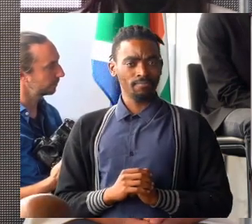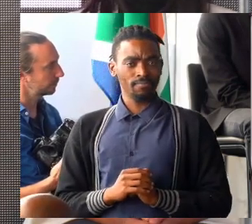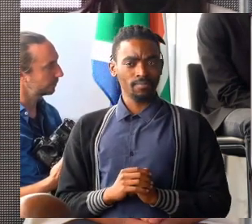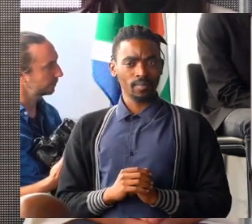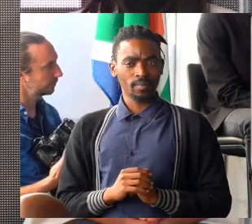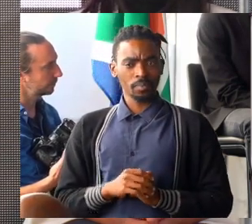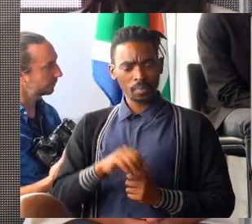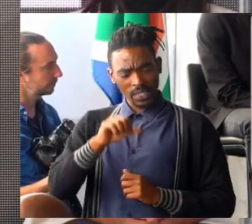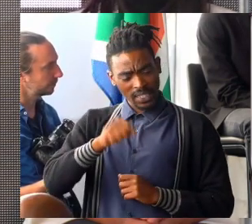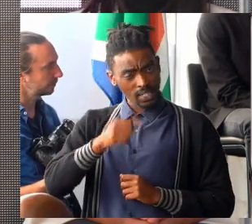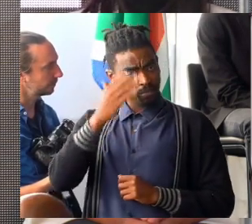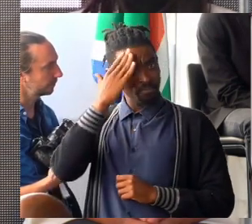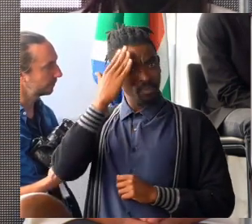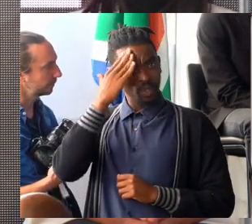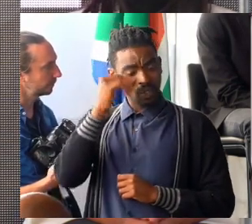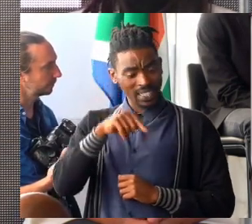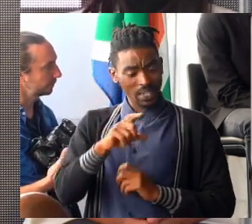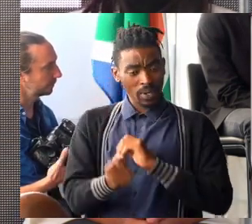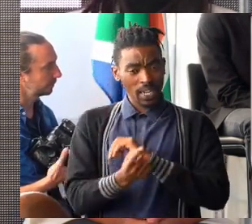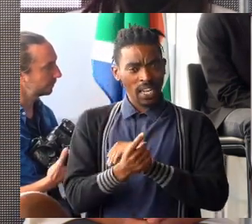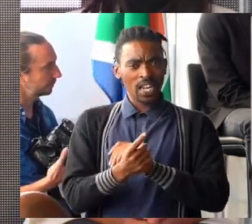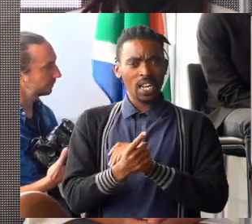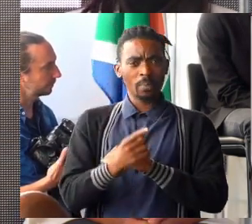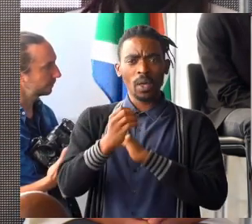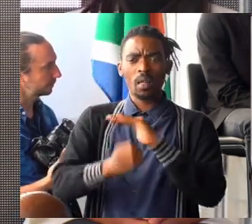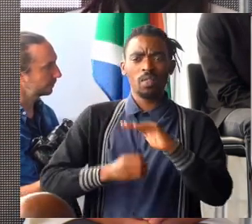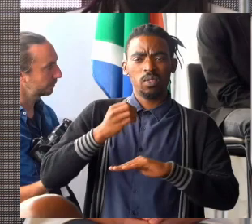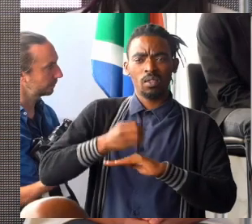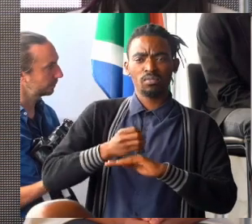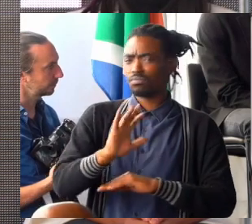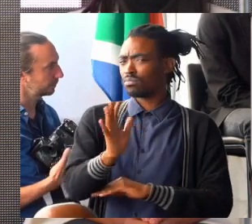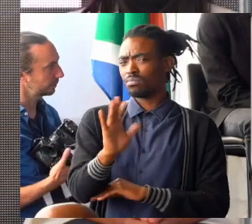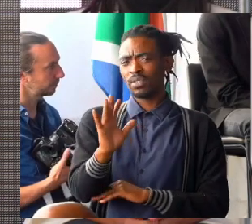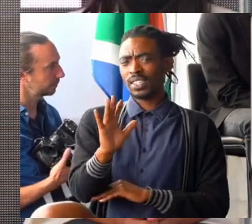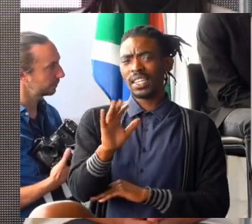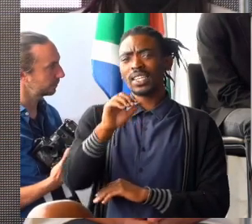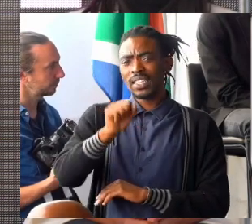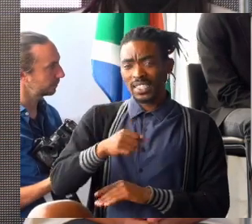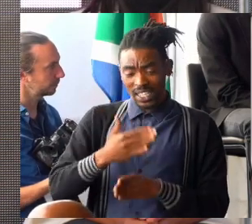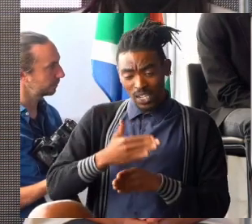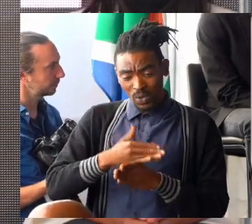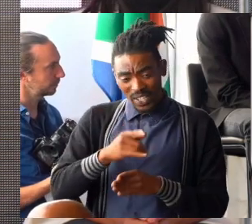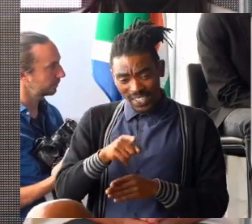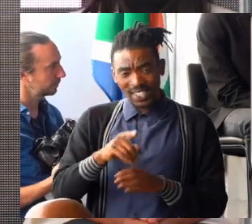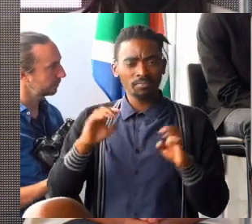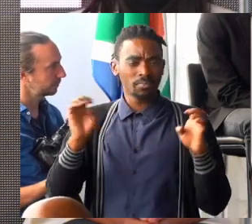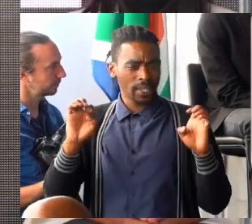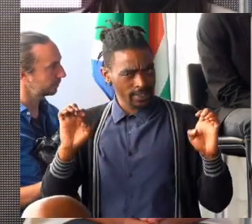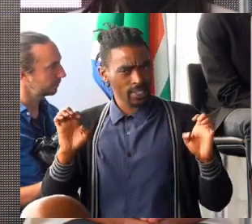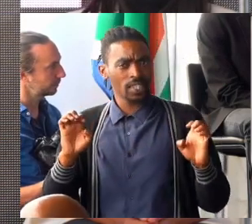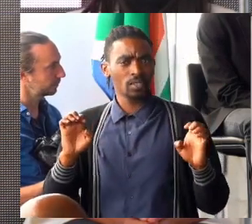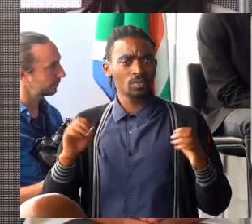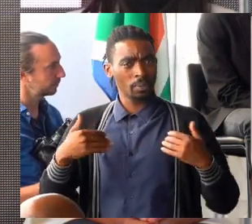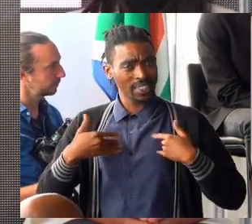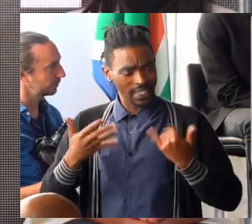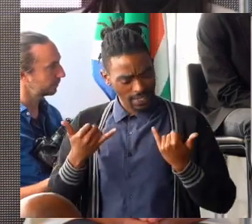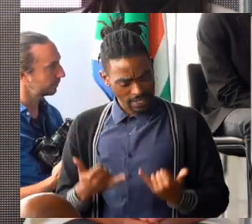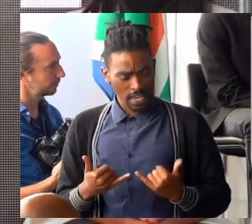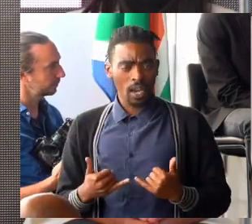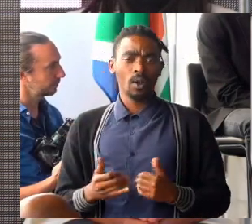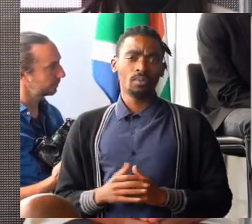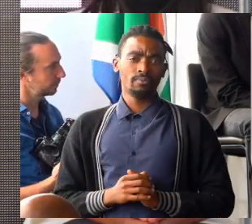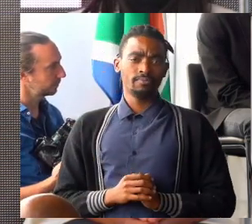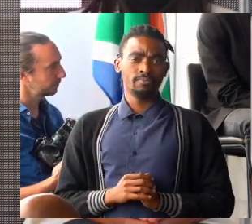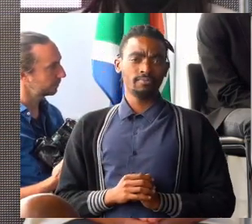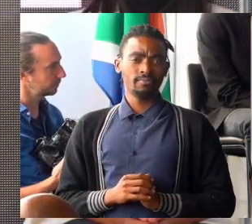We know this cannot be done overnight, but that work is urgent and needs to start tomorrow and proceed with urgency.